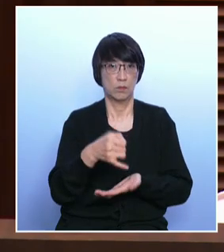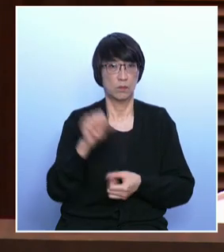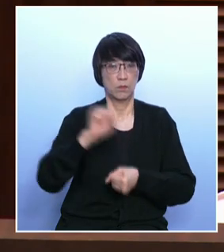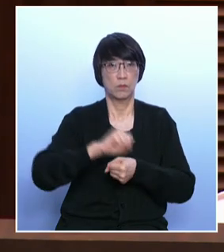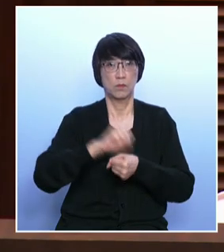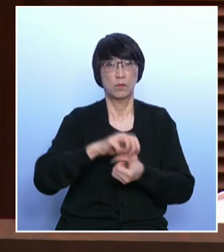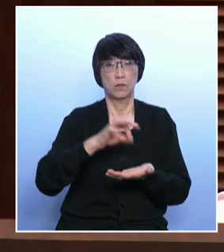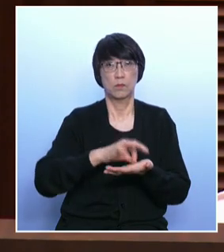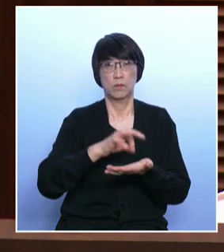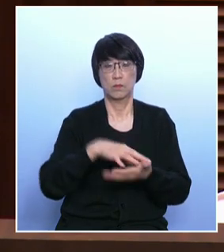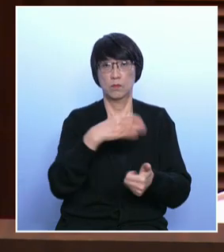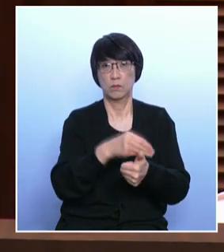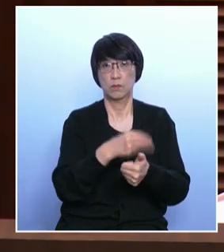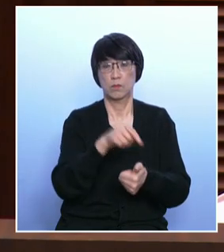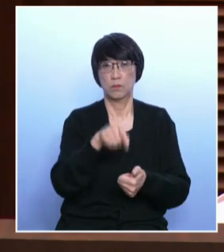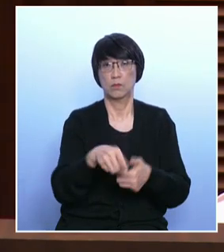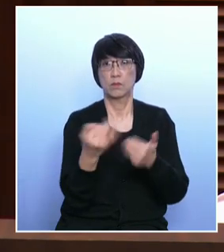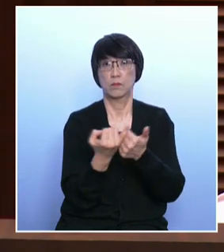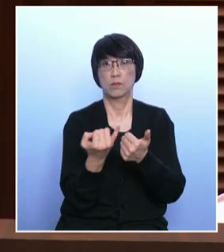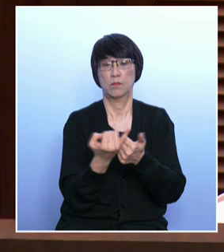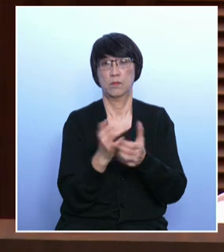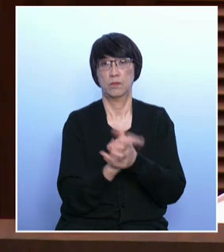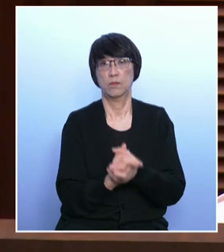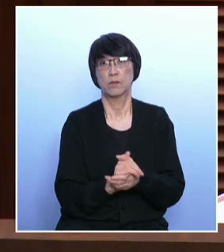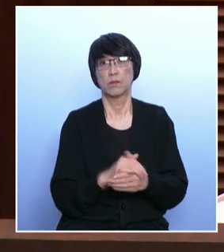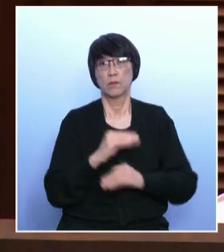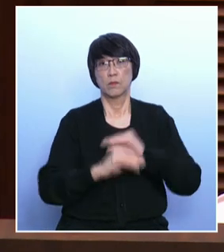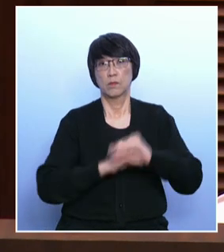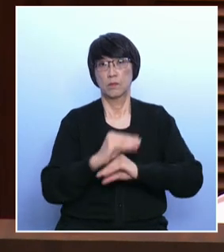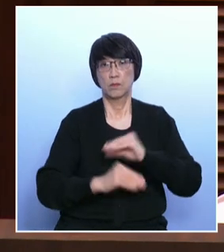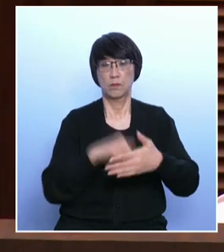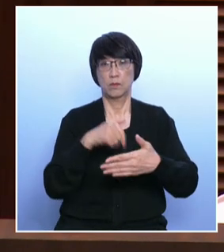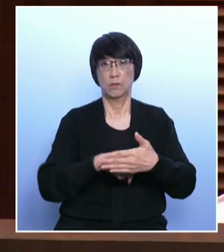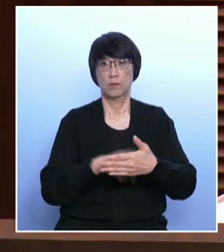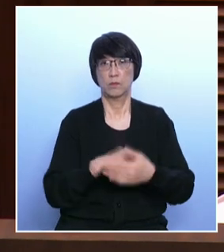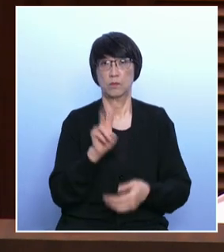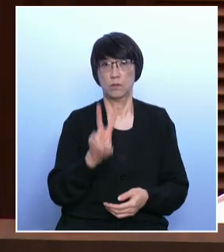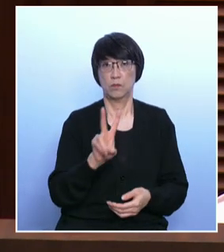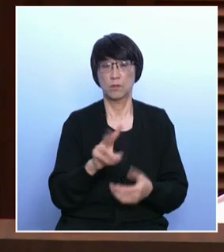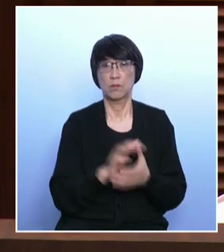This project aims to provide more space for students.